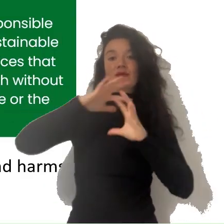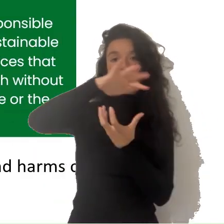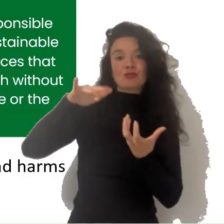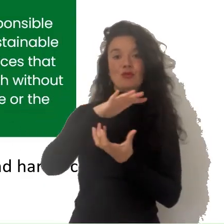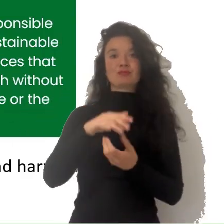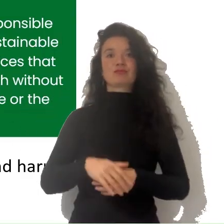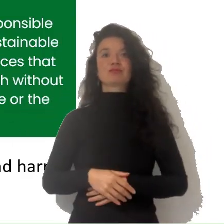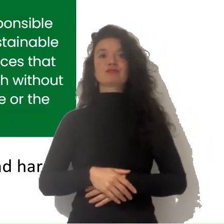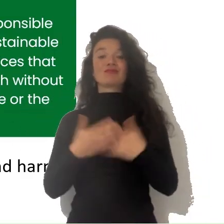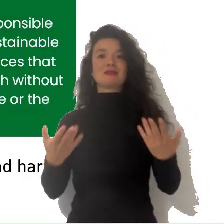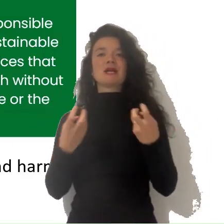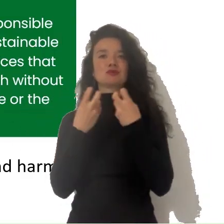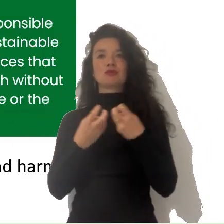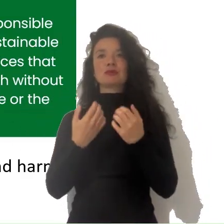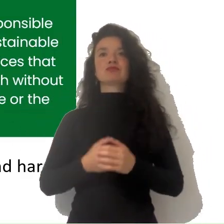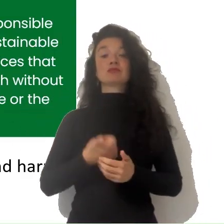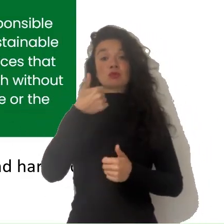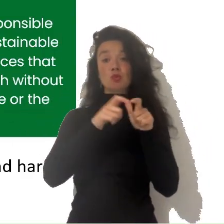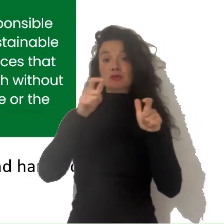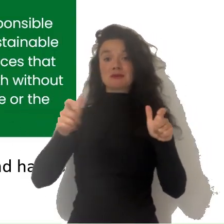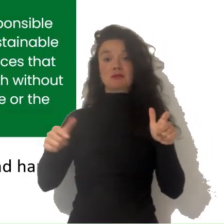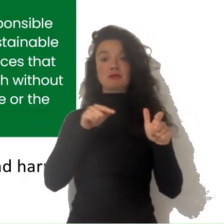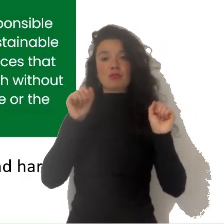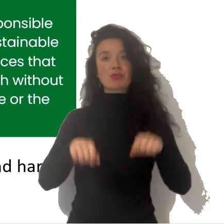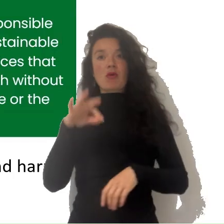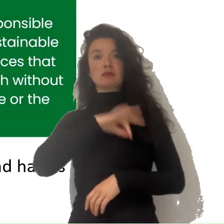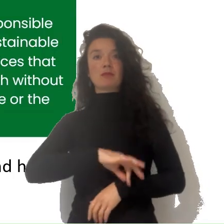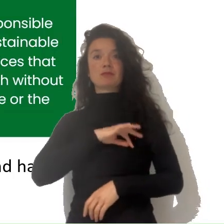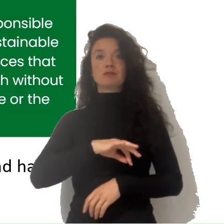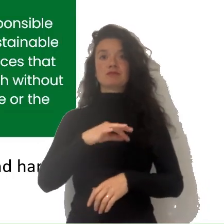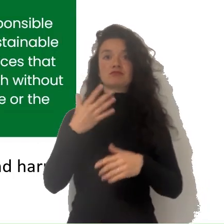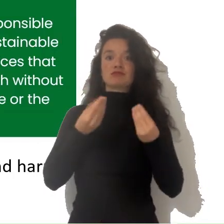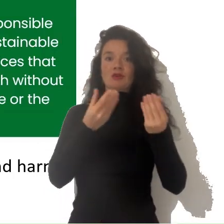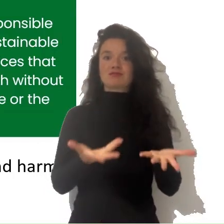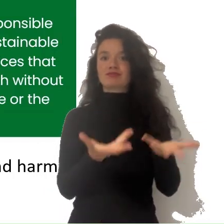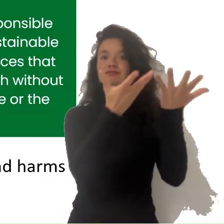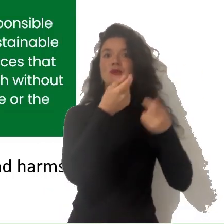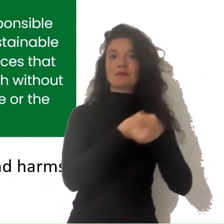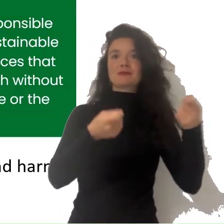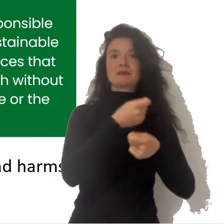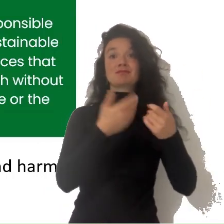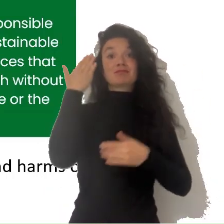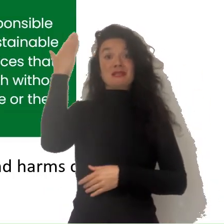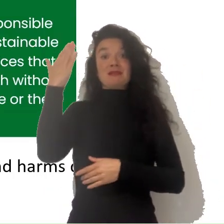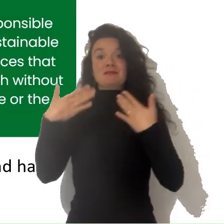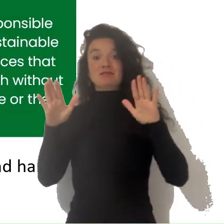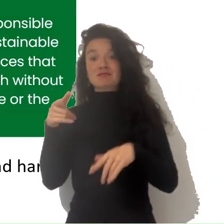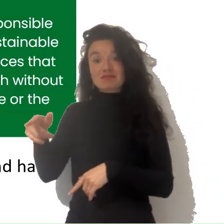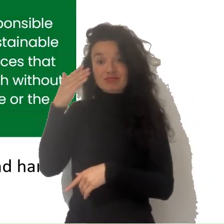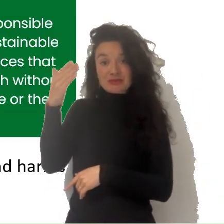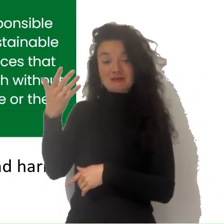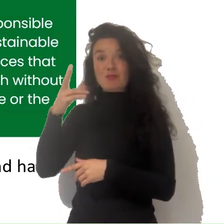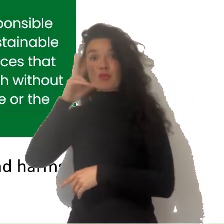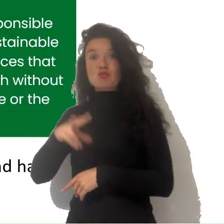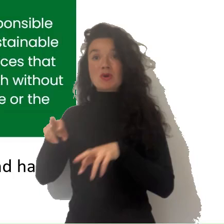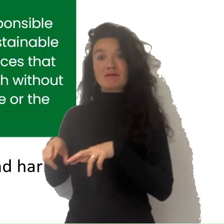here an example. A factory may be profitable, so we are affecting the economy, but it pollutes the